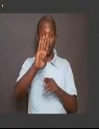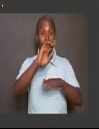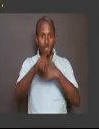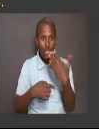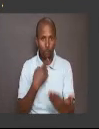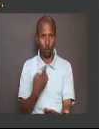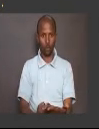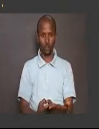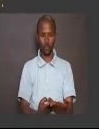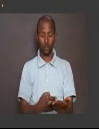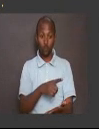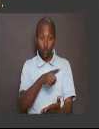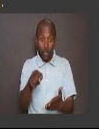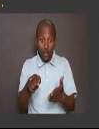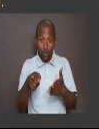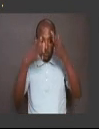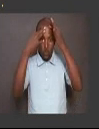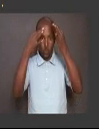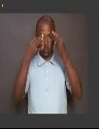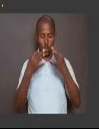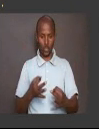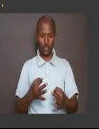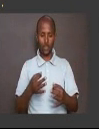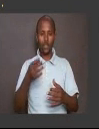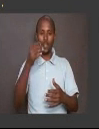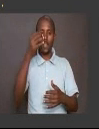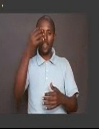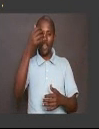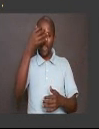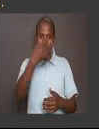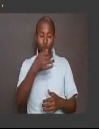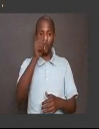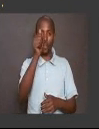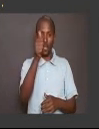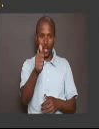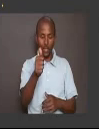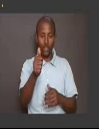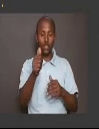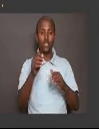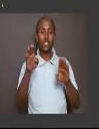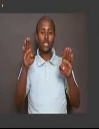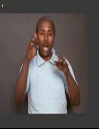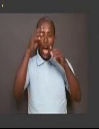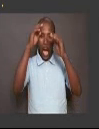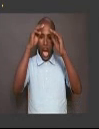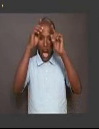Therefore, we can conclude that f of a is the absolute